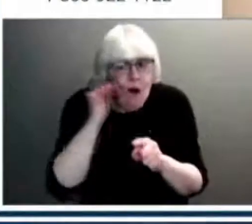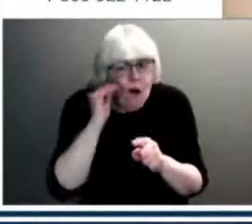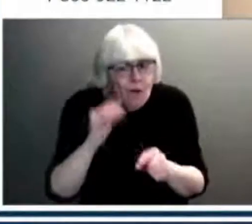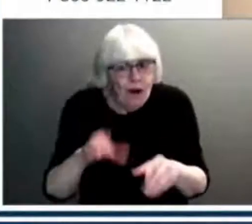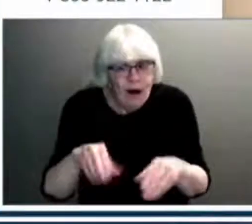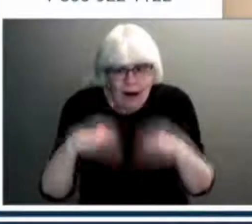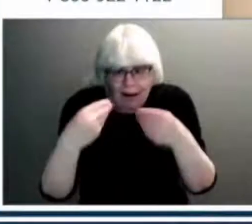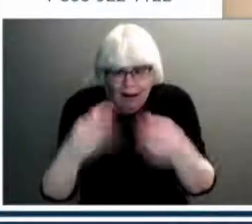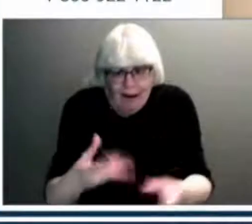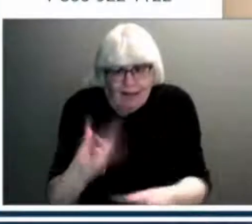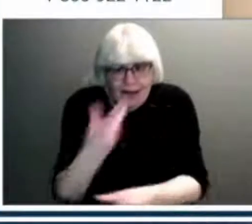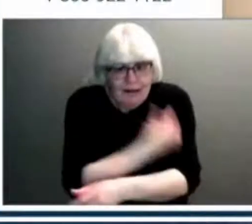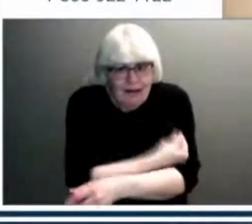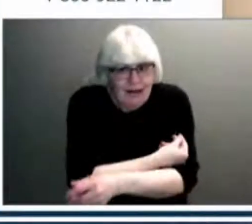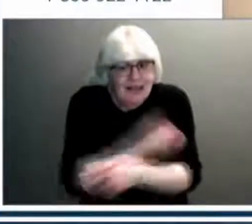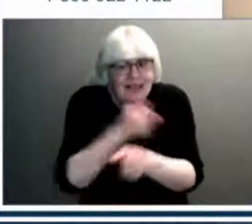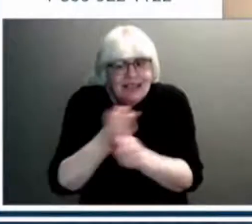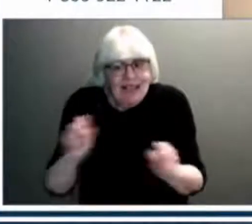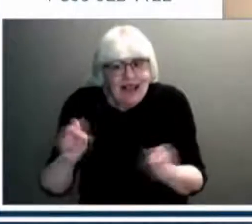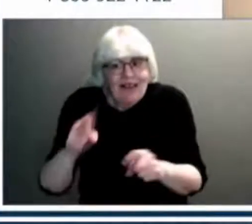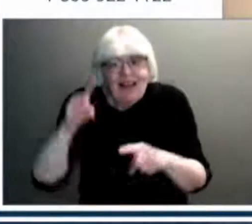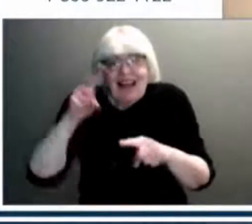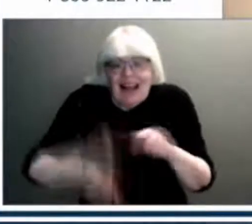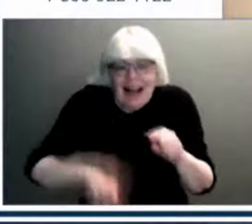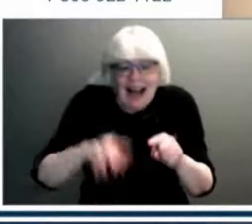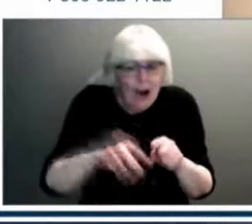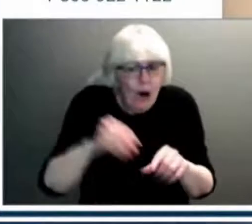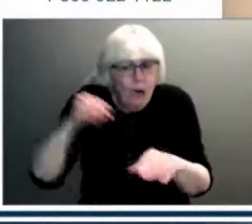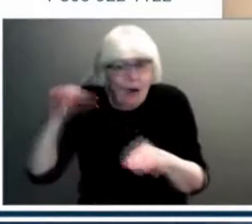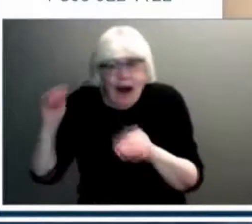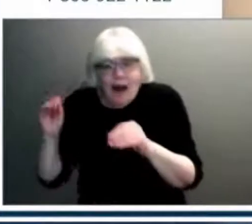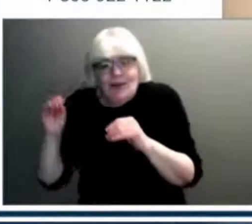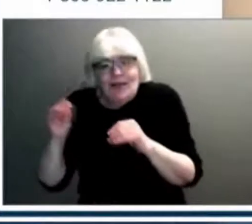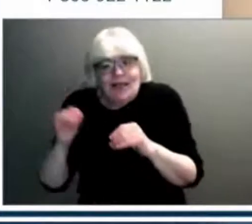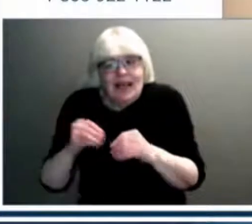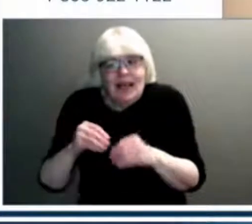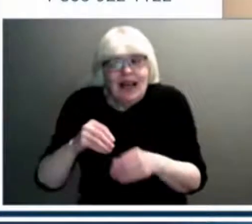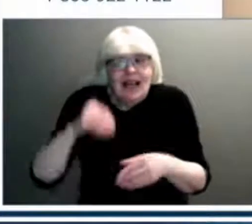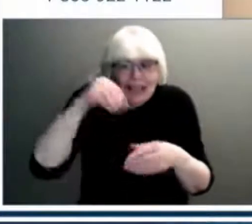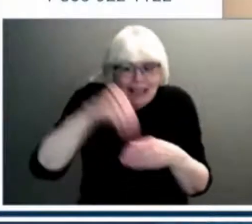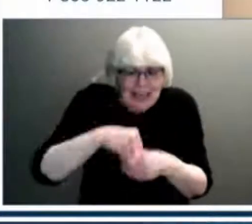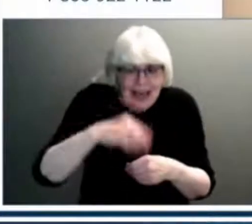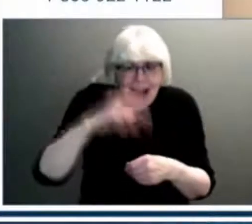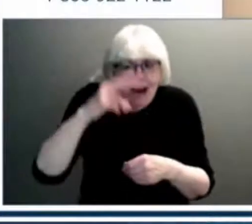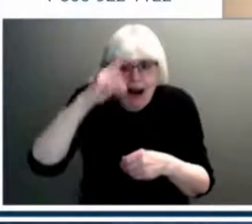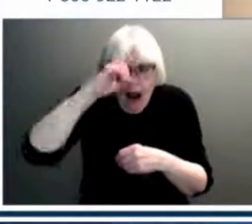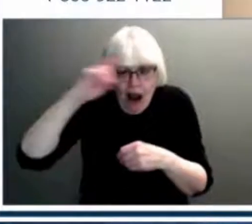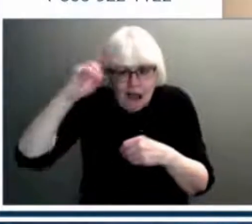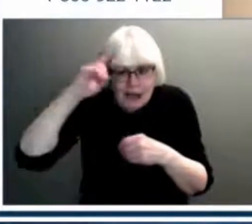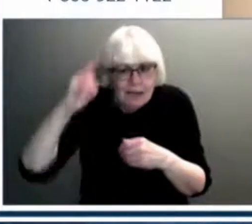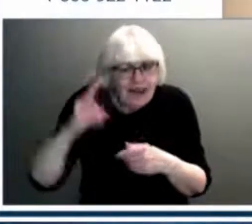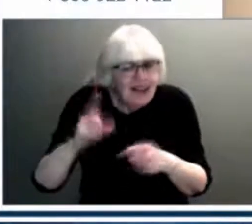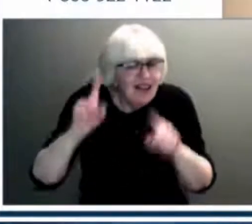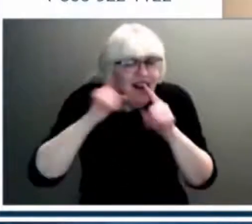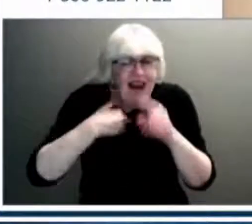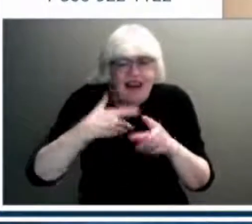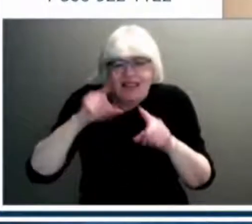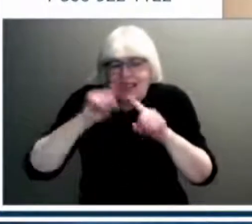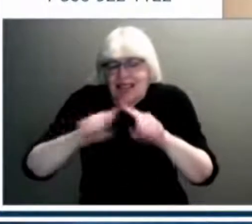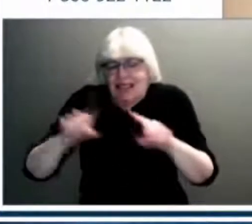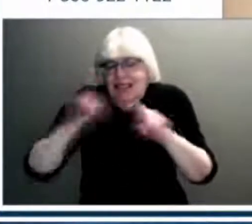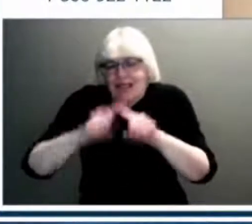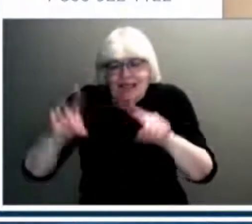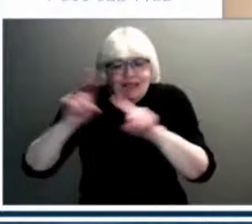into an inpatient hospital environment with the right supports. So there are pathways in every zone to provide